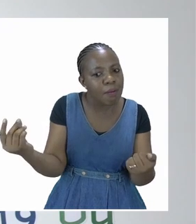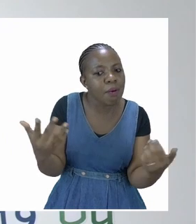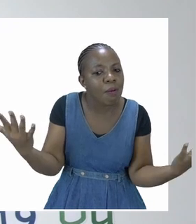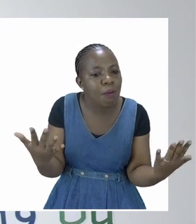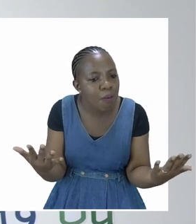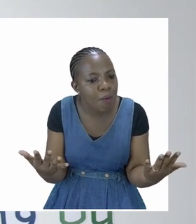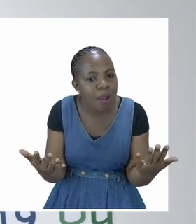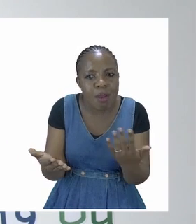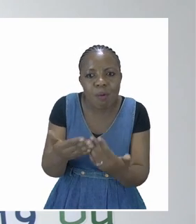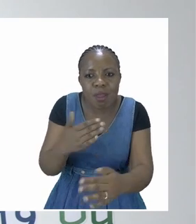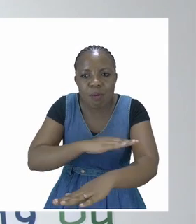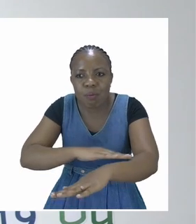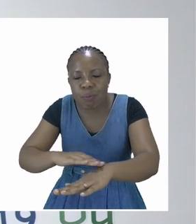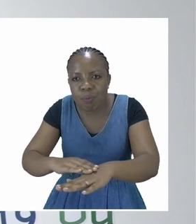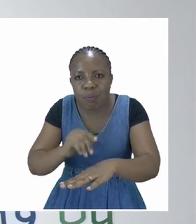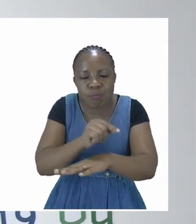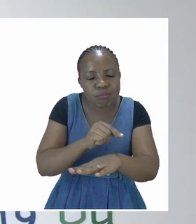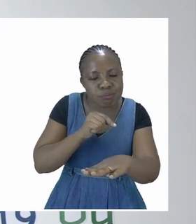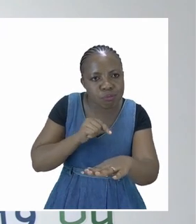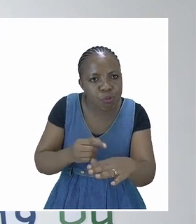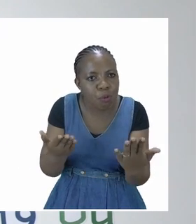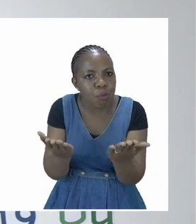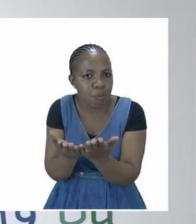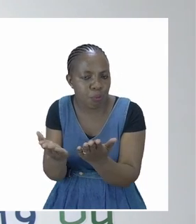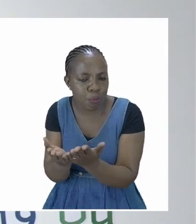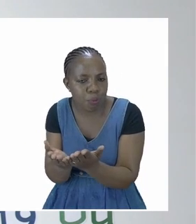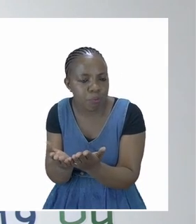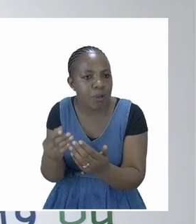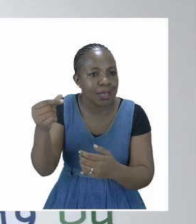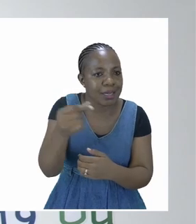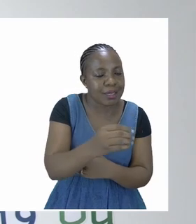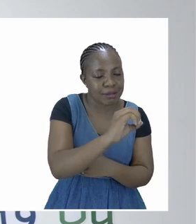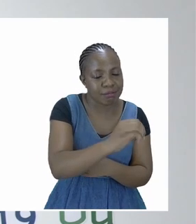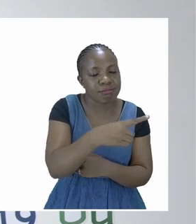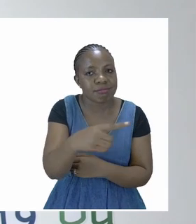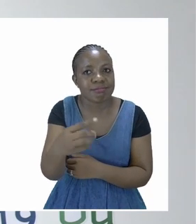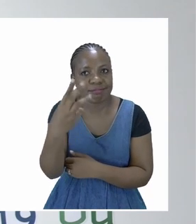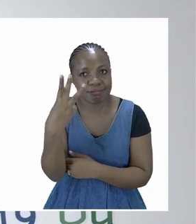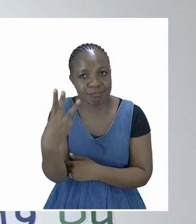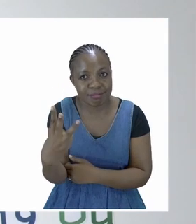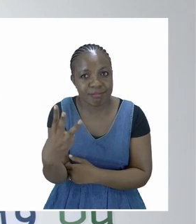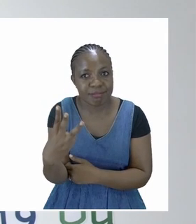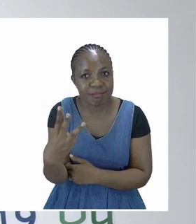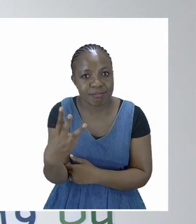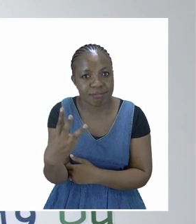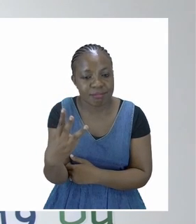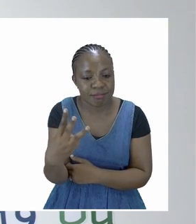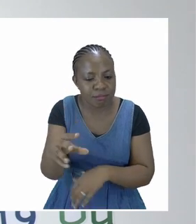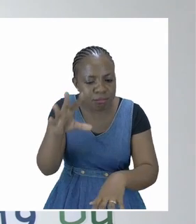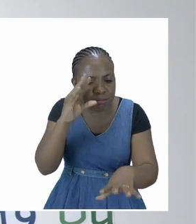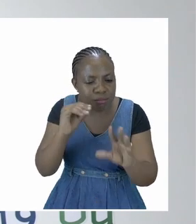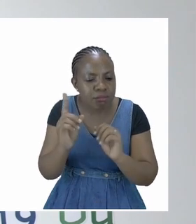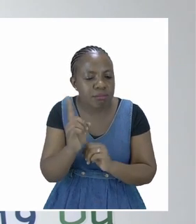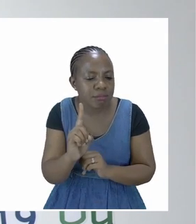to Thursday for pre-primary up until grade 3. The lessons are for listening